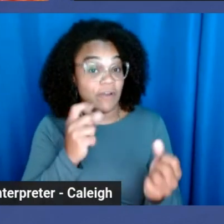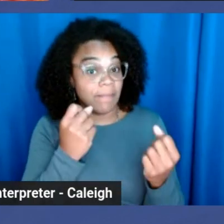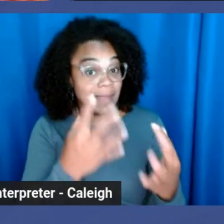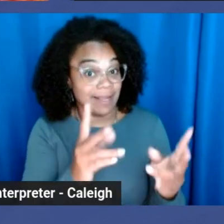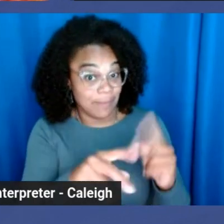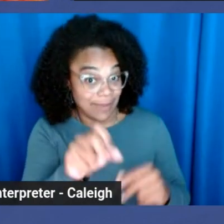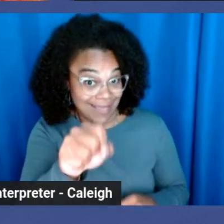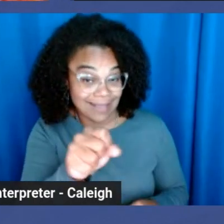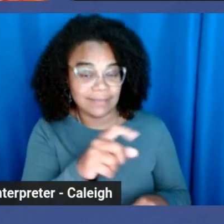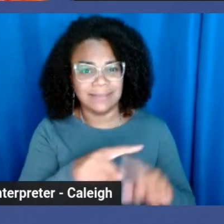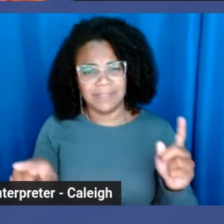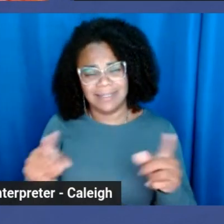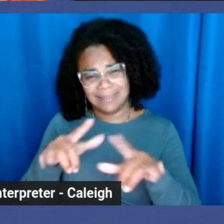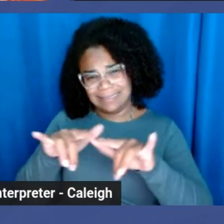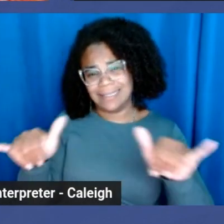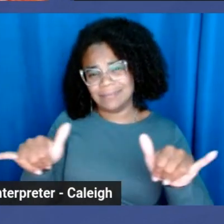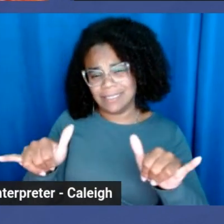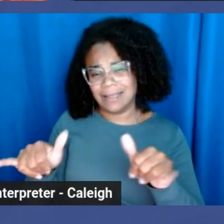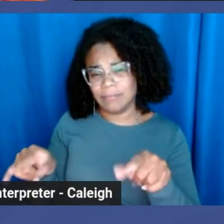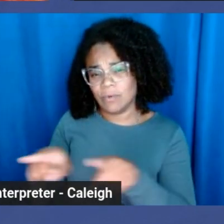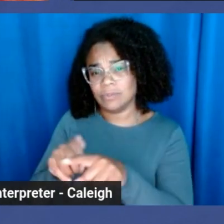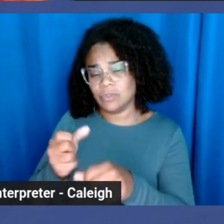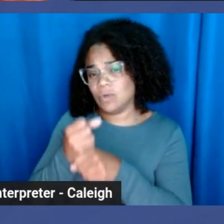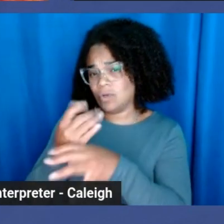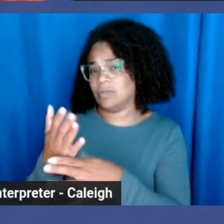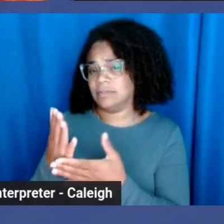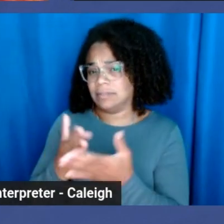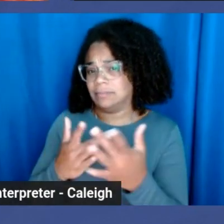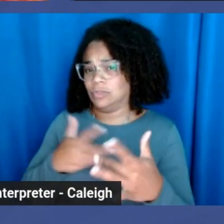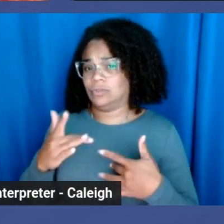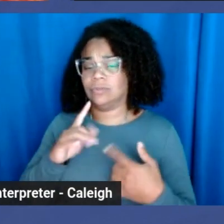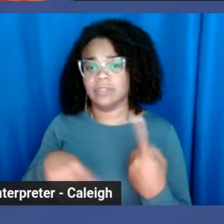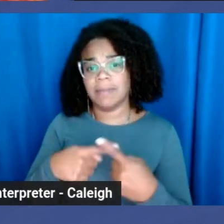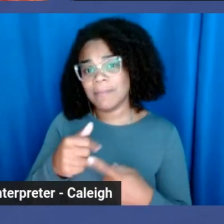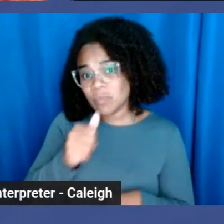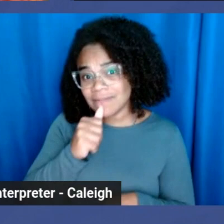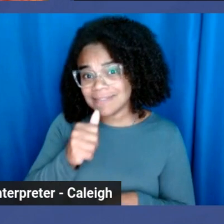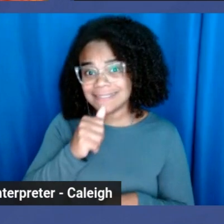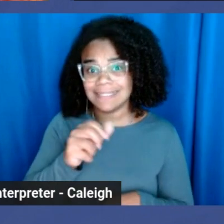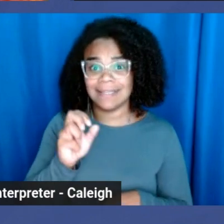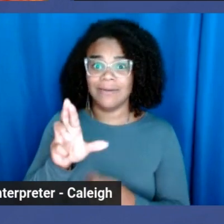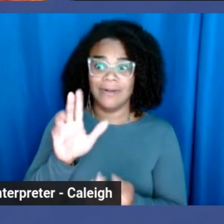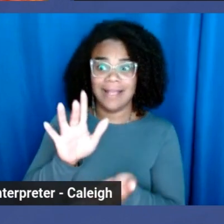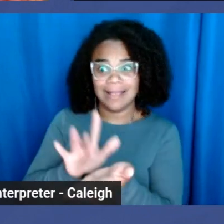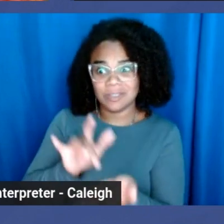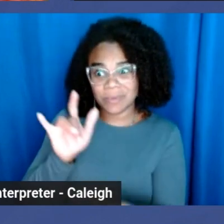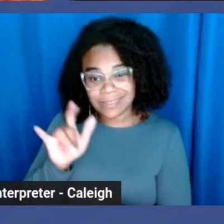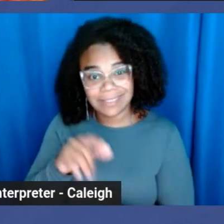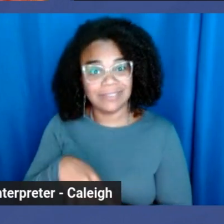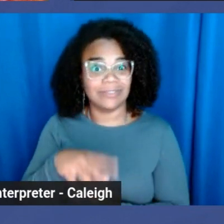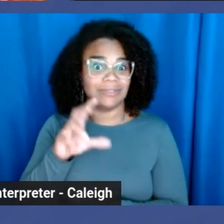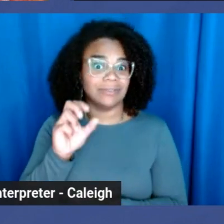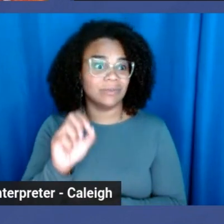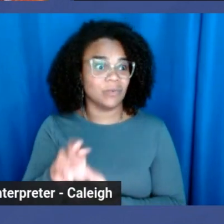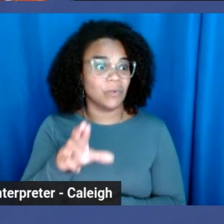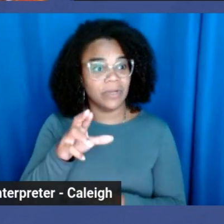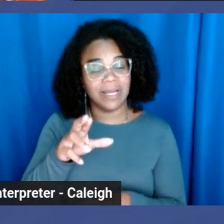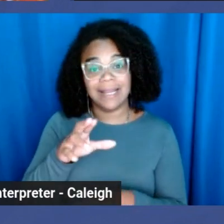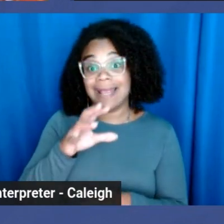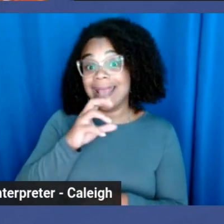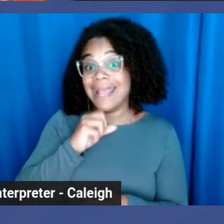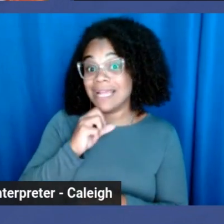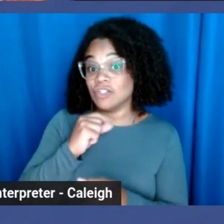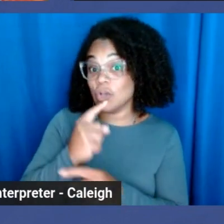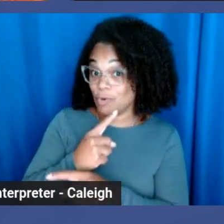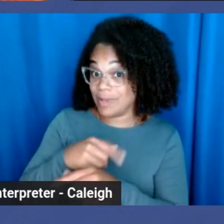it's also raised concerns about privacy, exploitation, and age-appropriate access. And I know we'll be